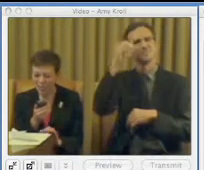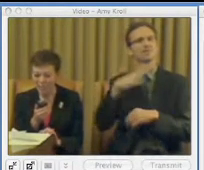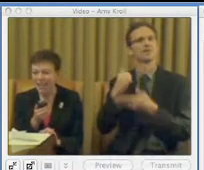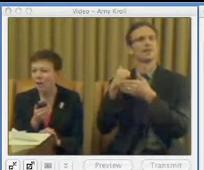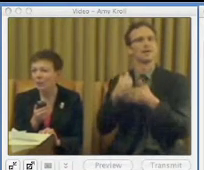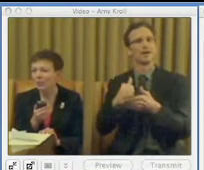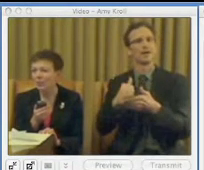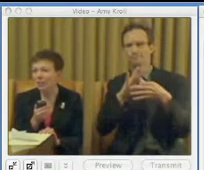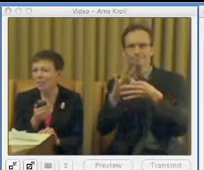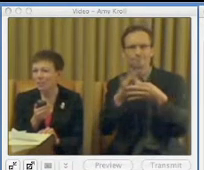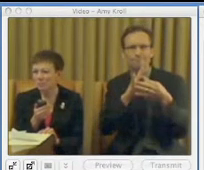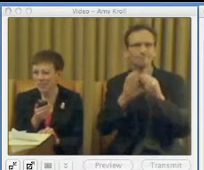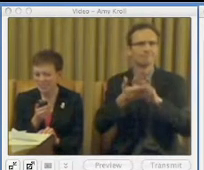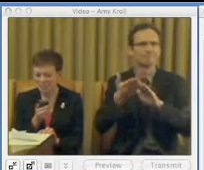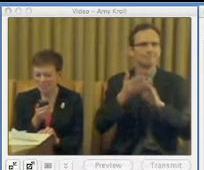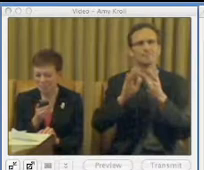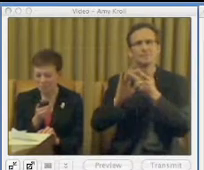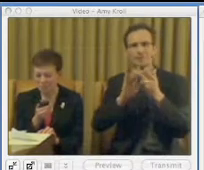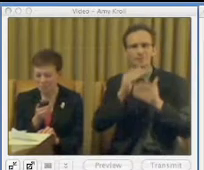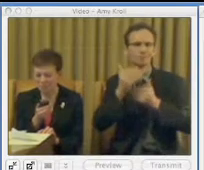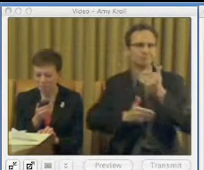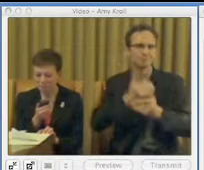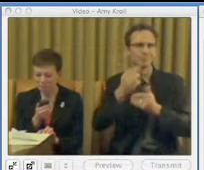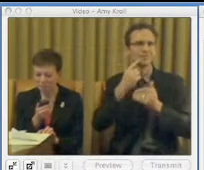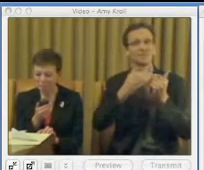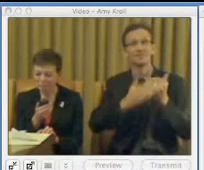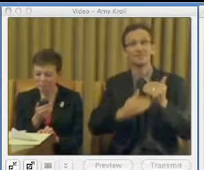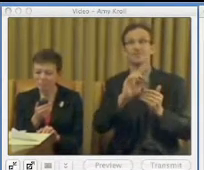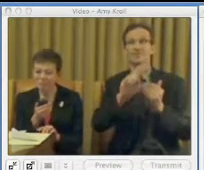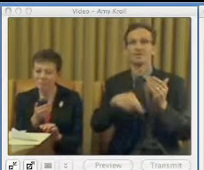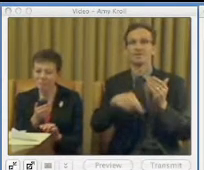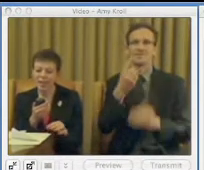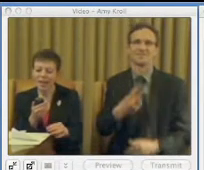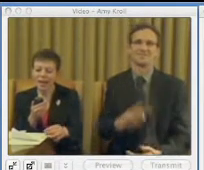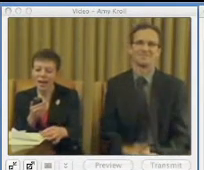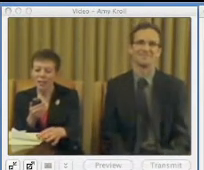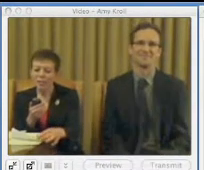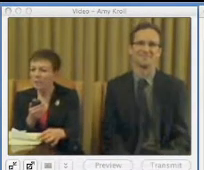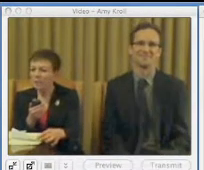us connected for the next hour and 30 minutes.